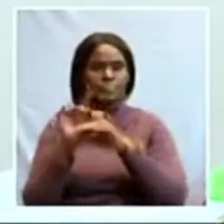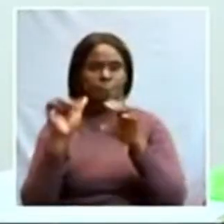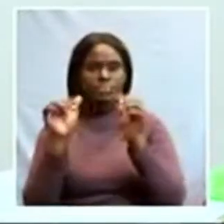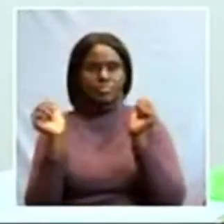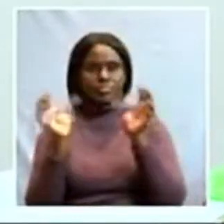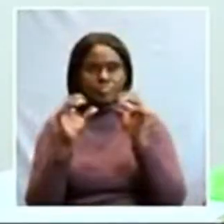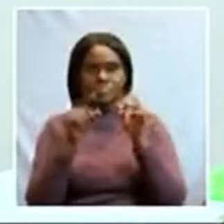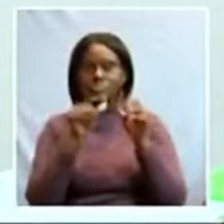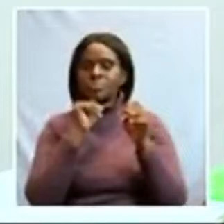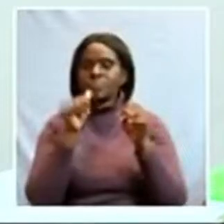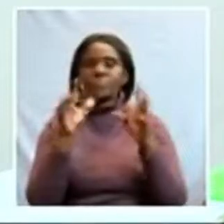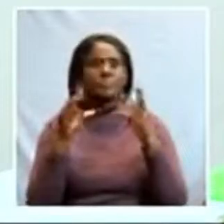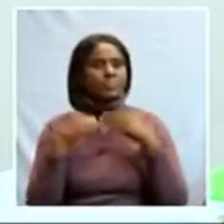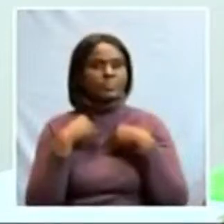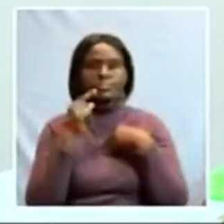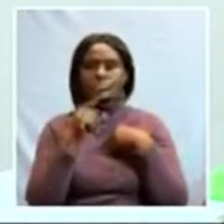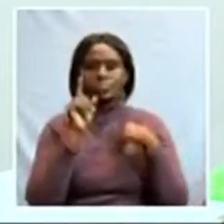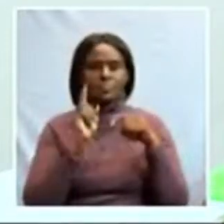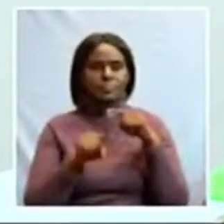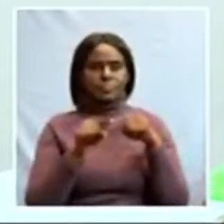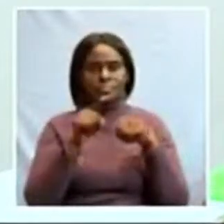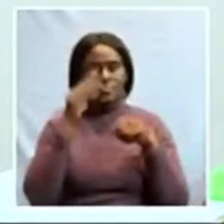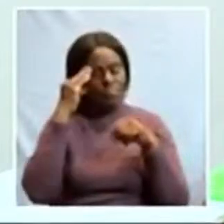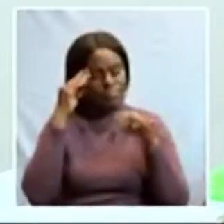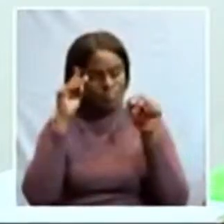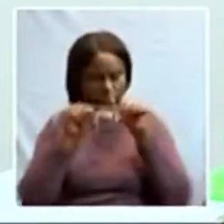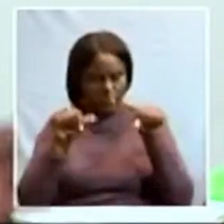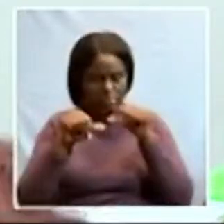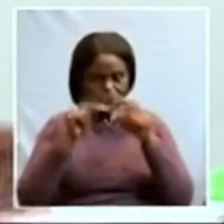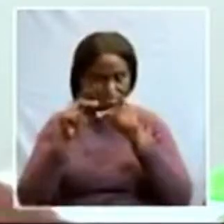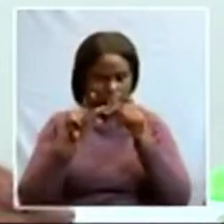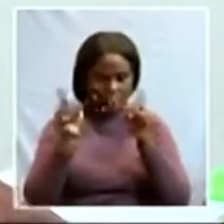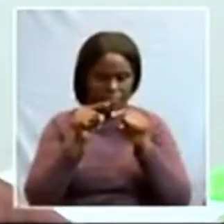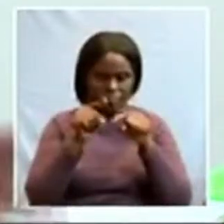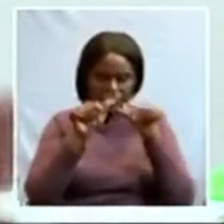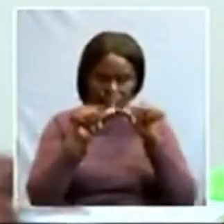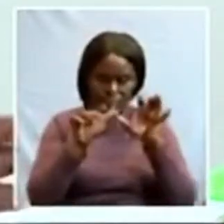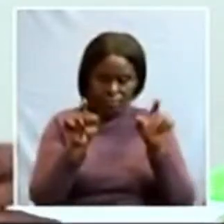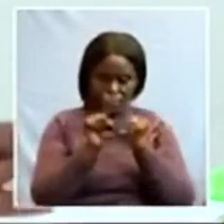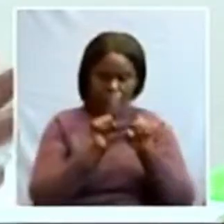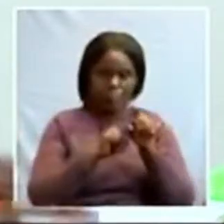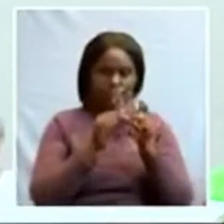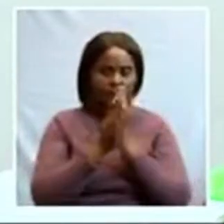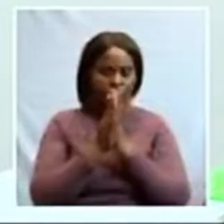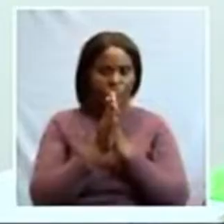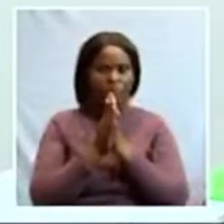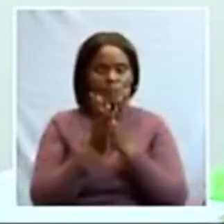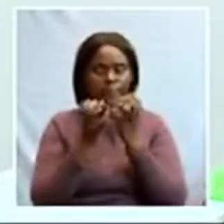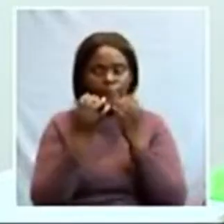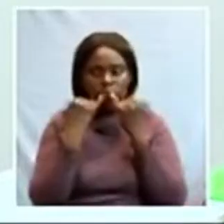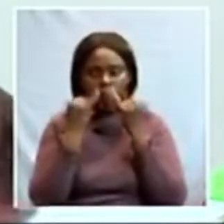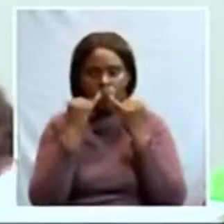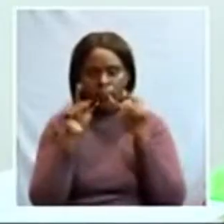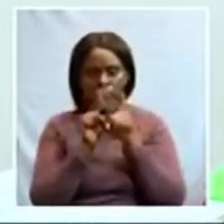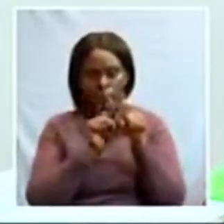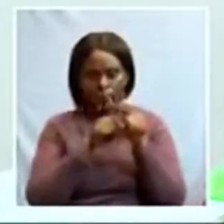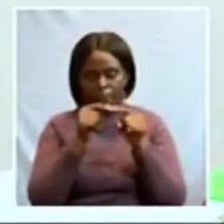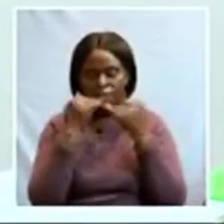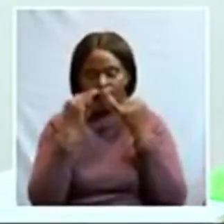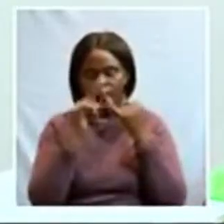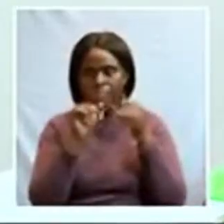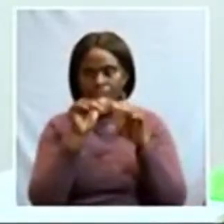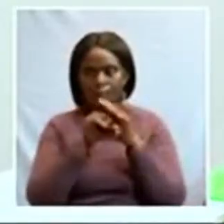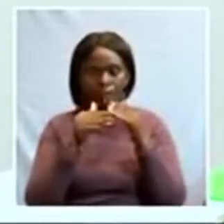will not accept that. You know the audit procedures. Whenever the auditors want information, they tell you